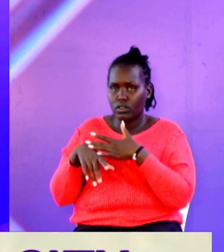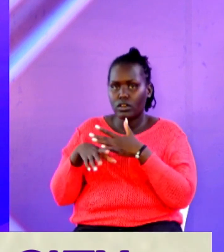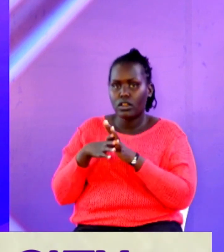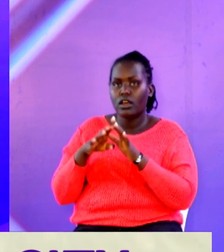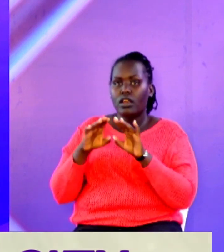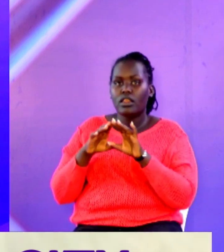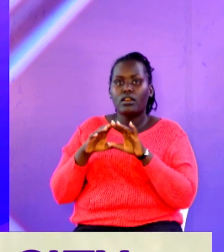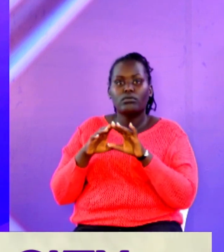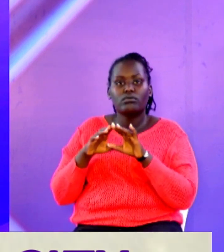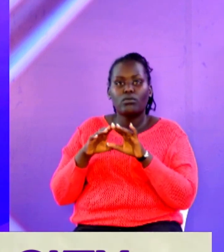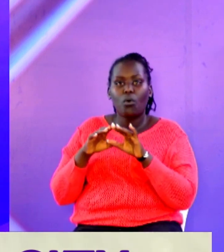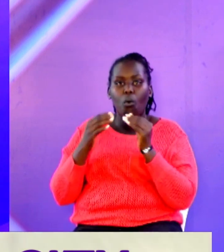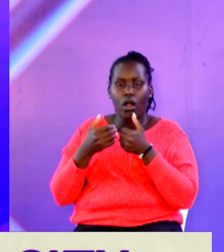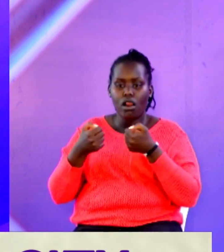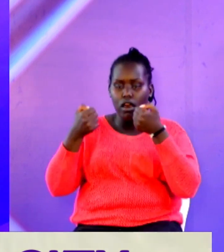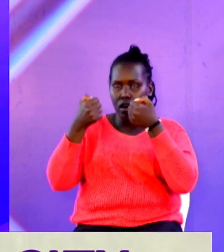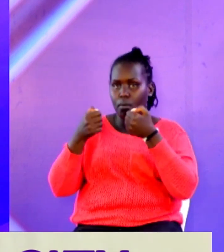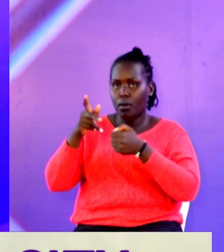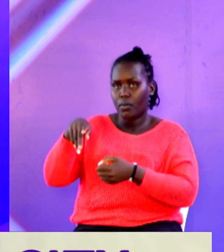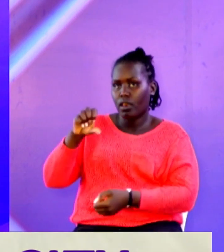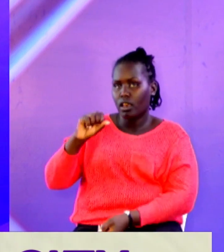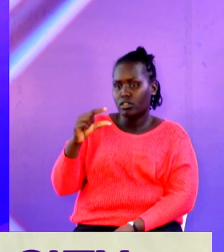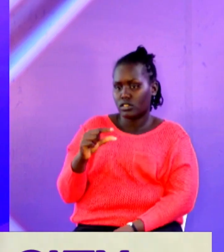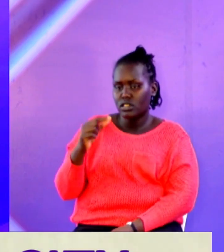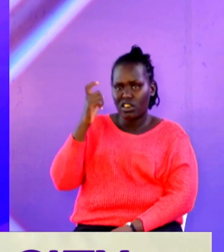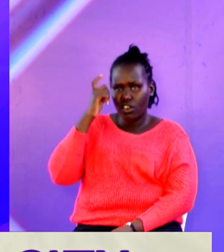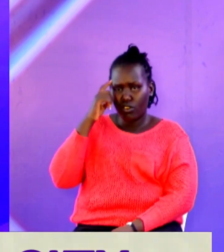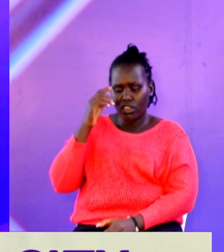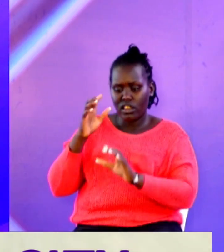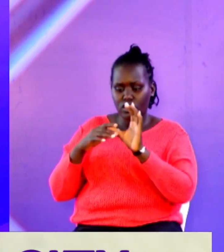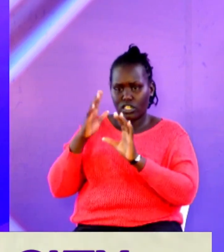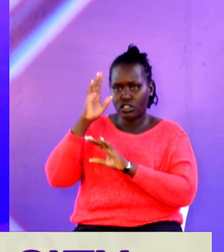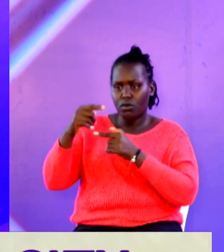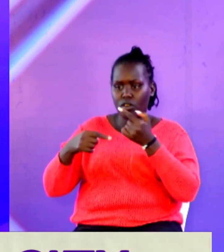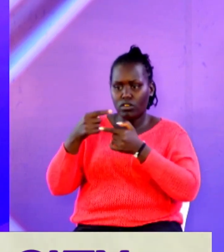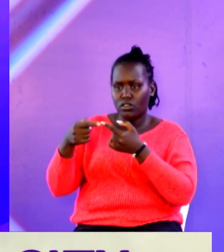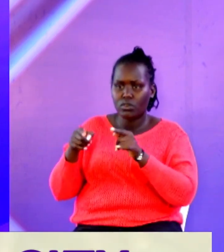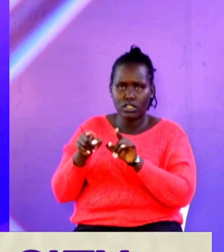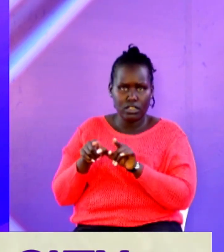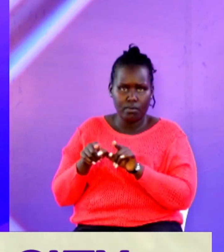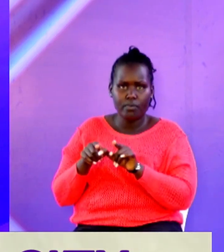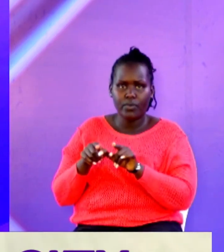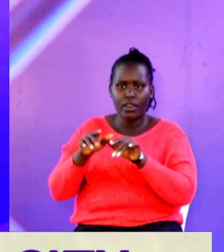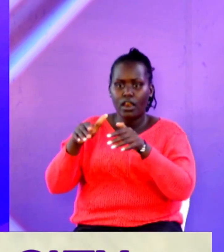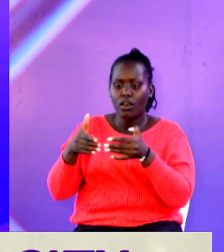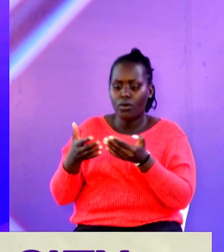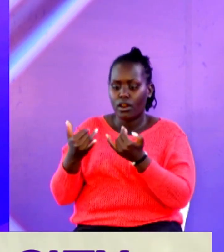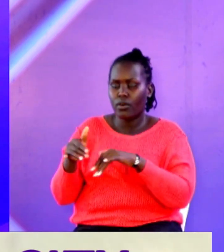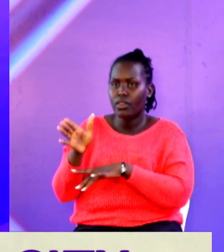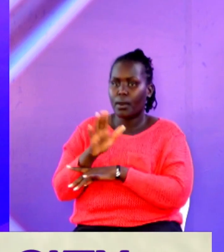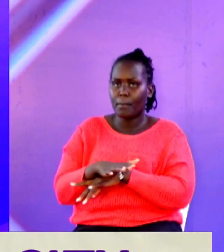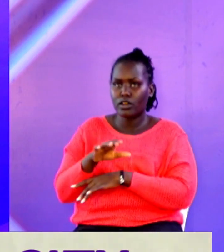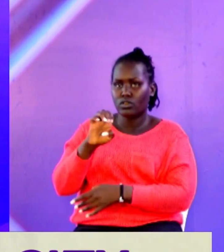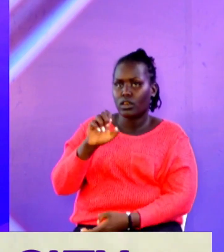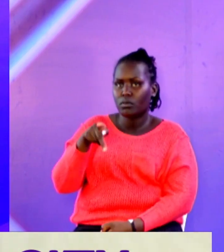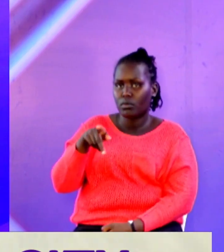Cup, beating PSG. And do you think Chelsea will continue with the same pattern now that they are back into the